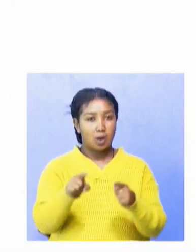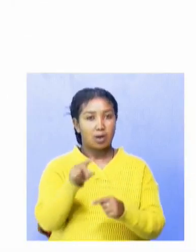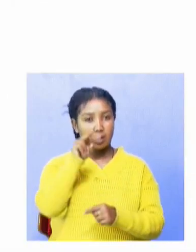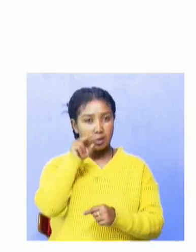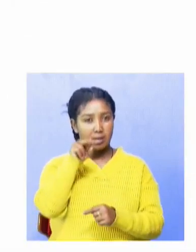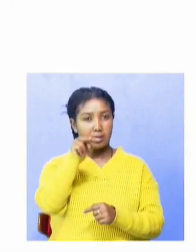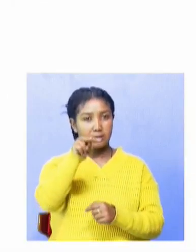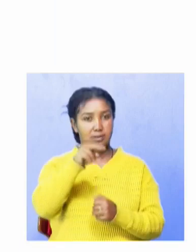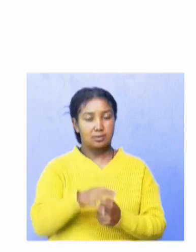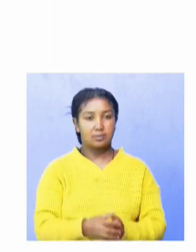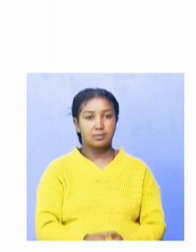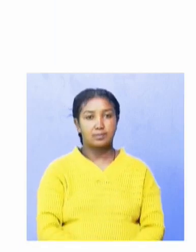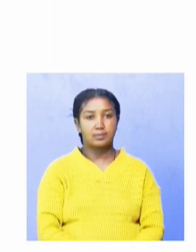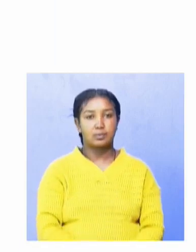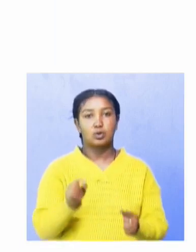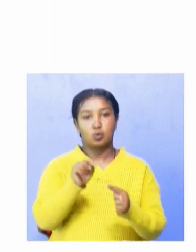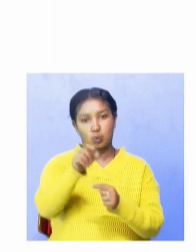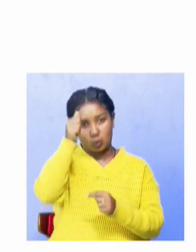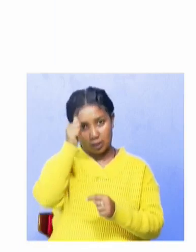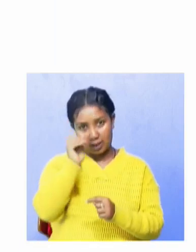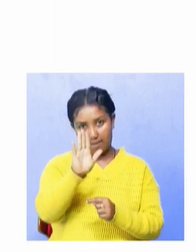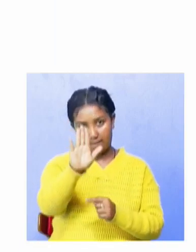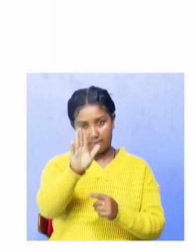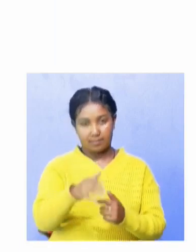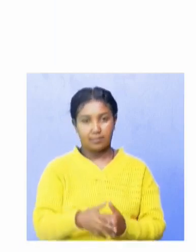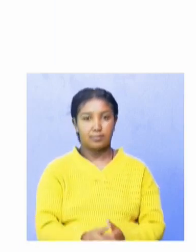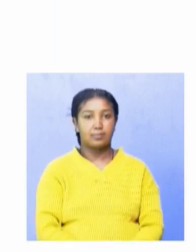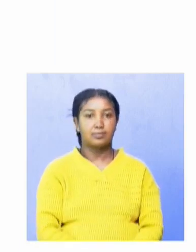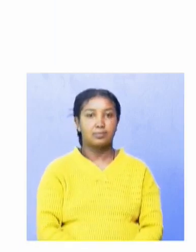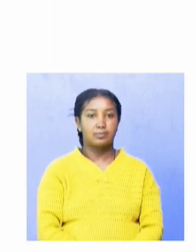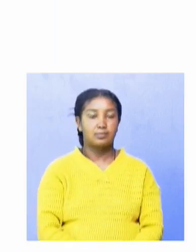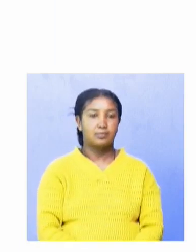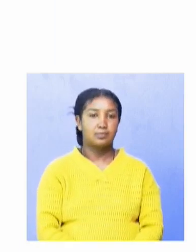listening to him.